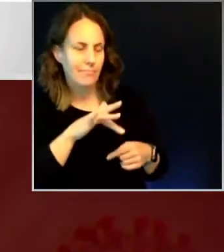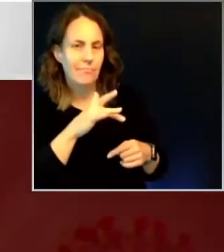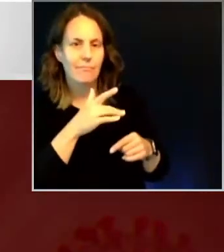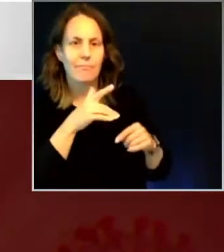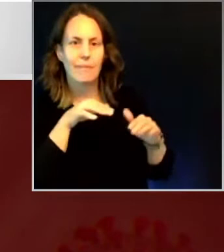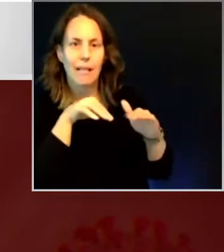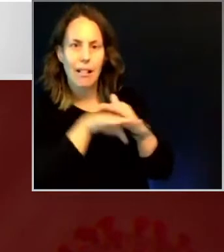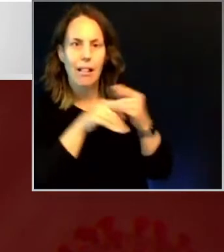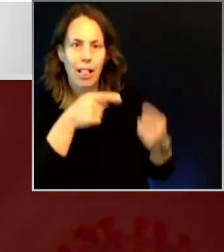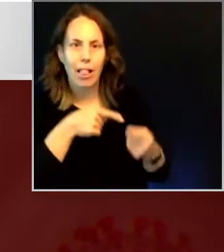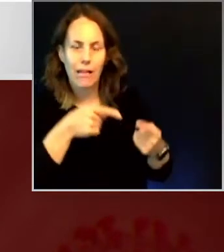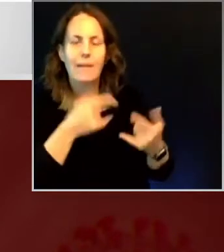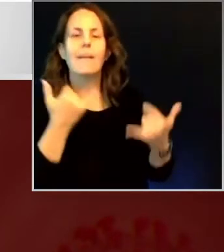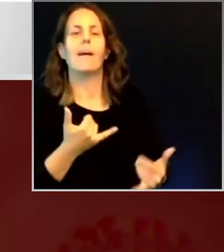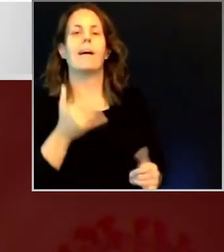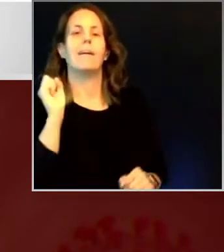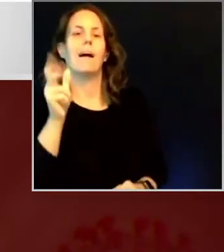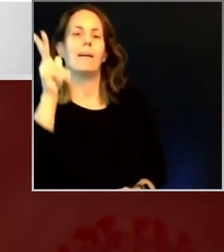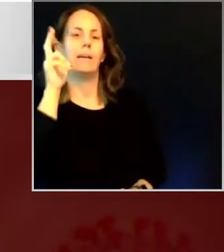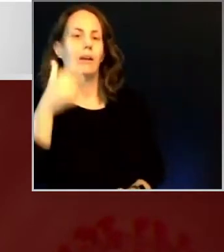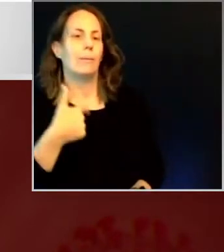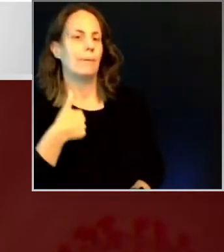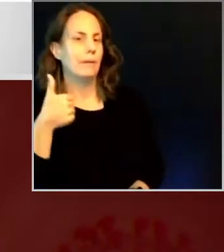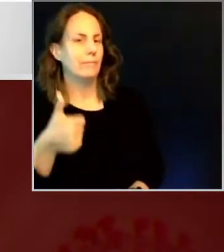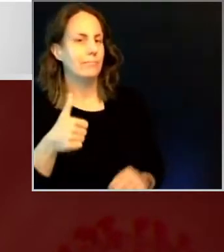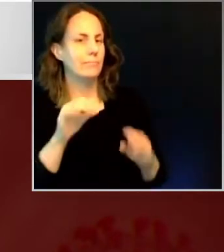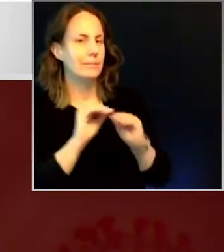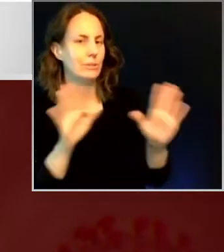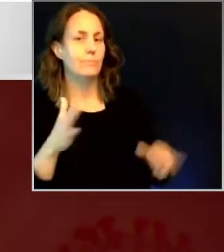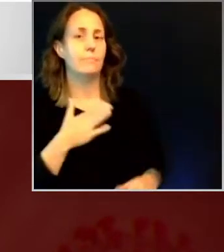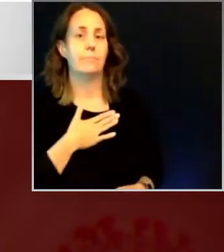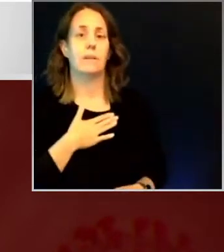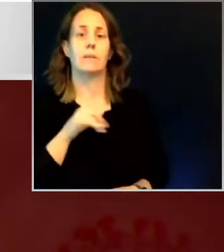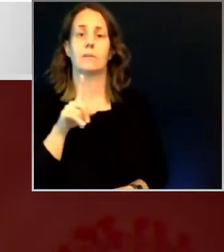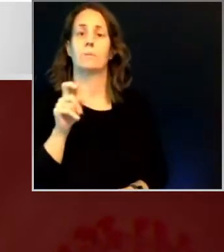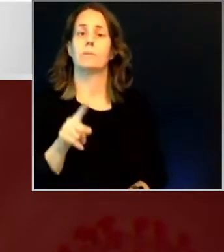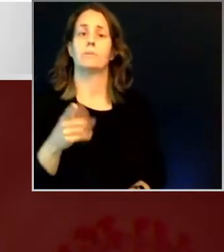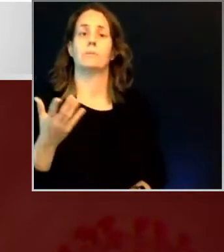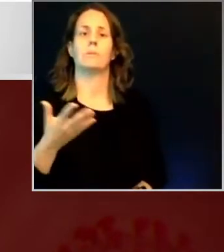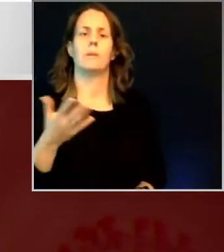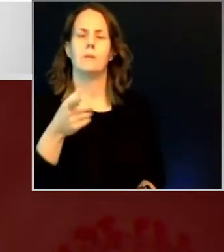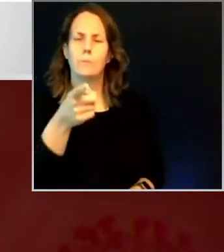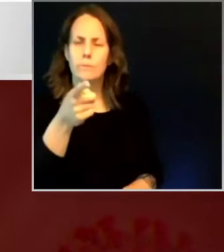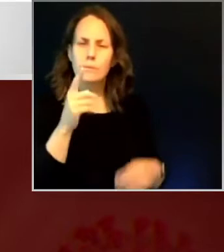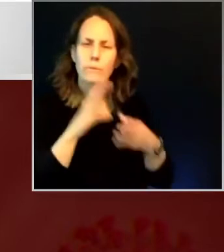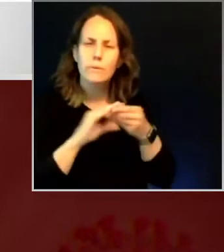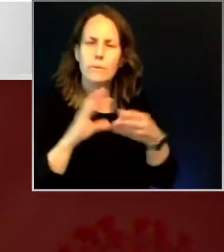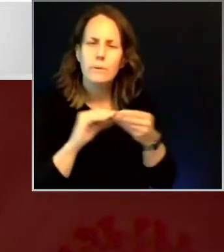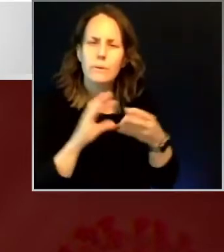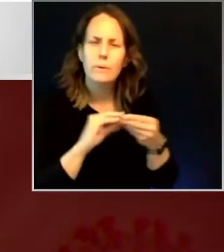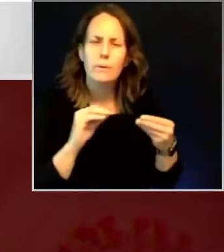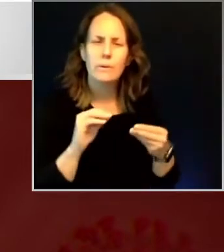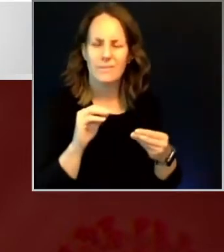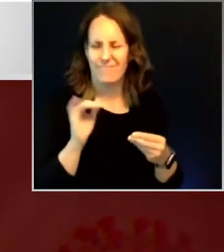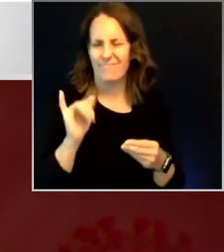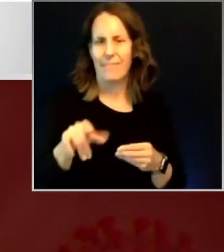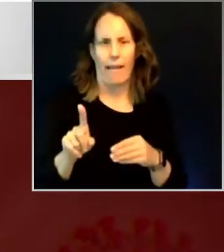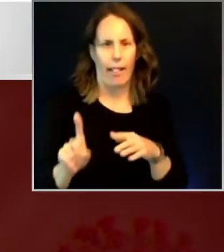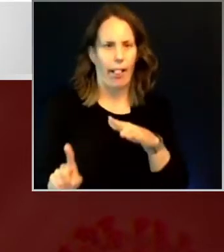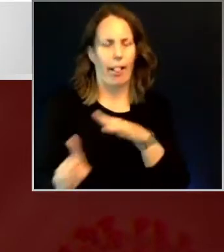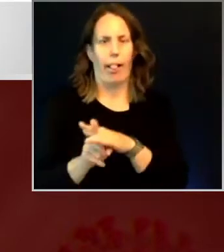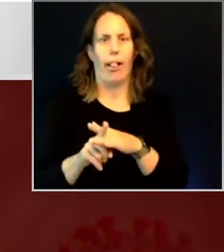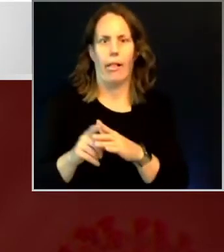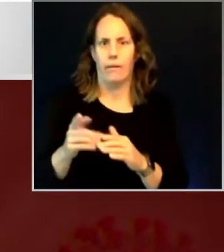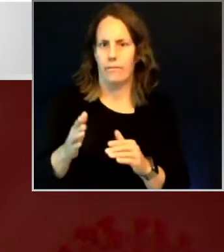the increase in breakthrough cases, positive infection cases among vaccinated people